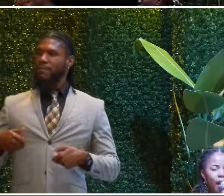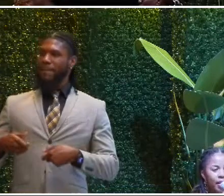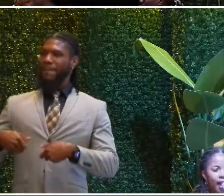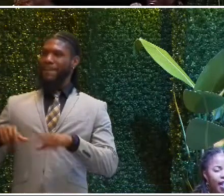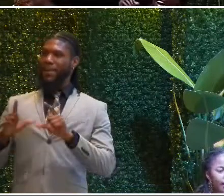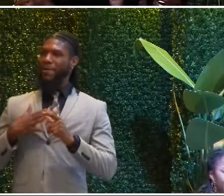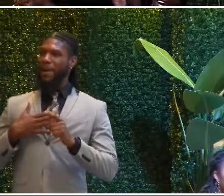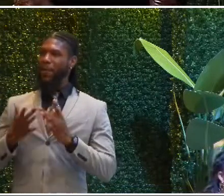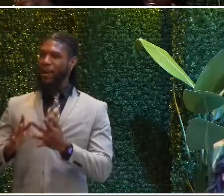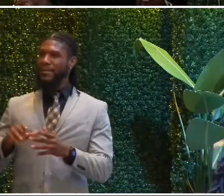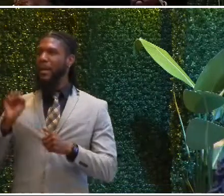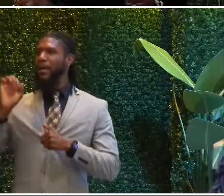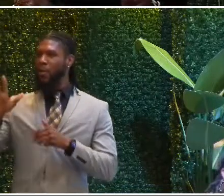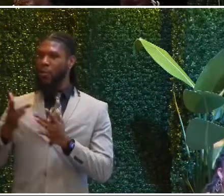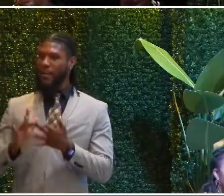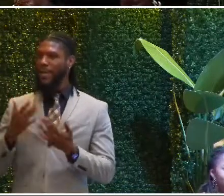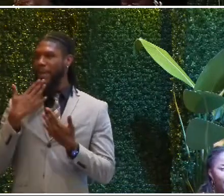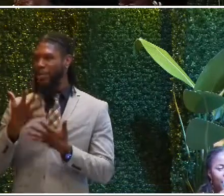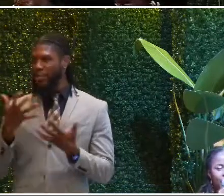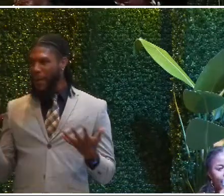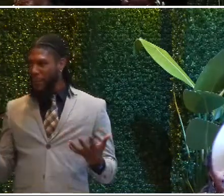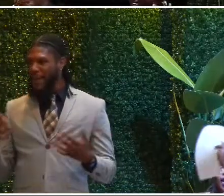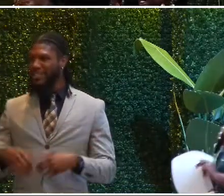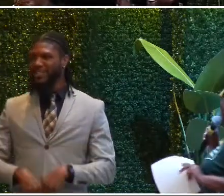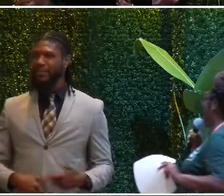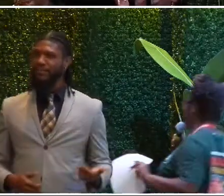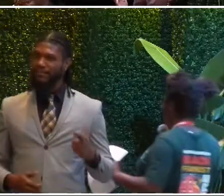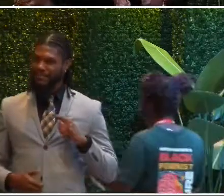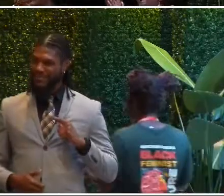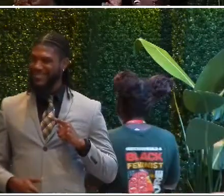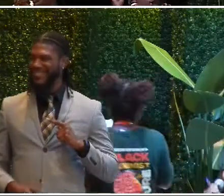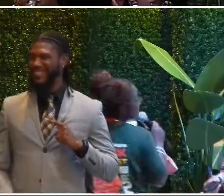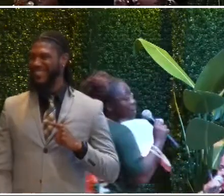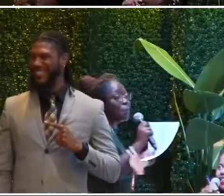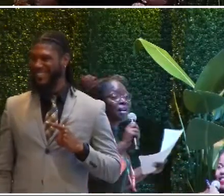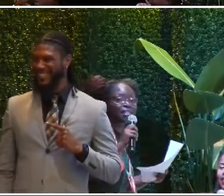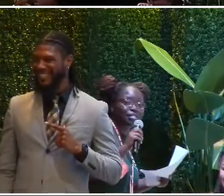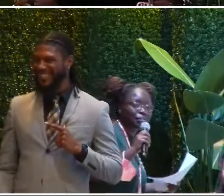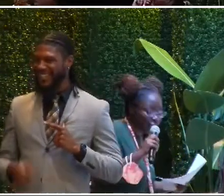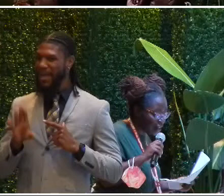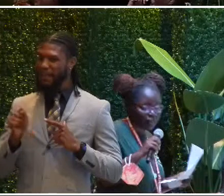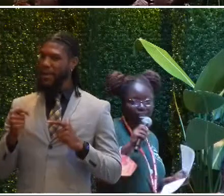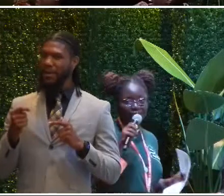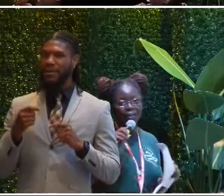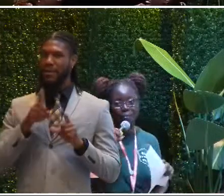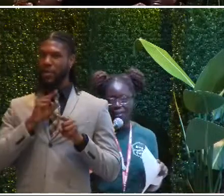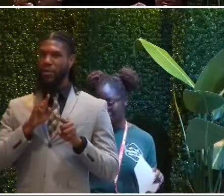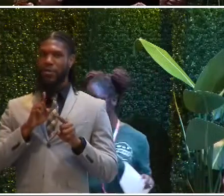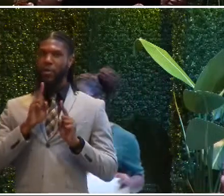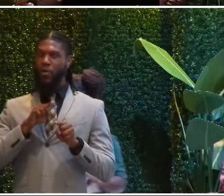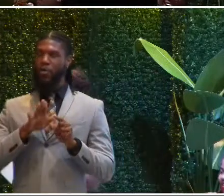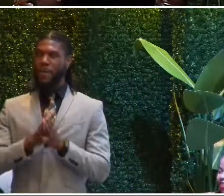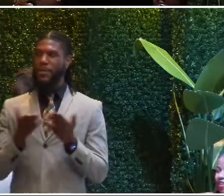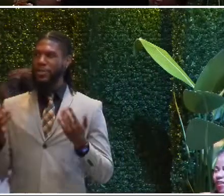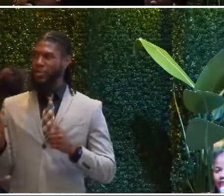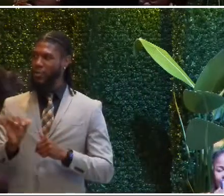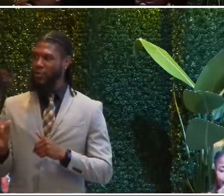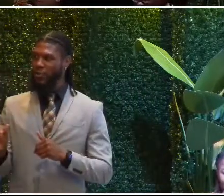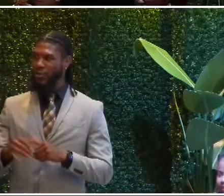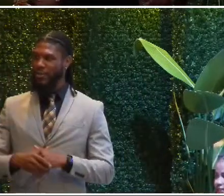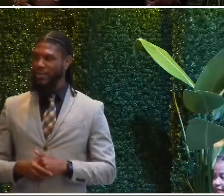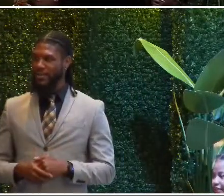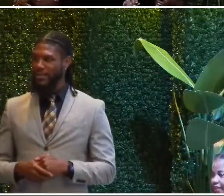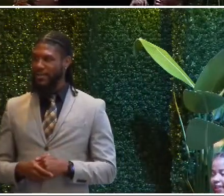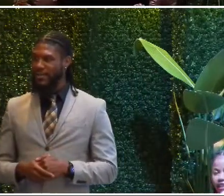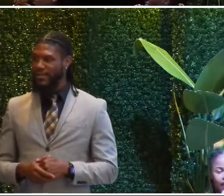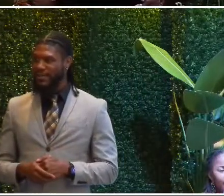right. Ramalika. All right, Shout out to Ramalika. I'll let it 'Cause go. Listen, But it's some books too, y'all. It's some Listen. books. It's some long bios Listen. up